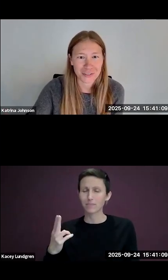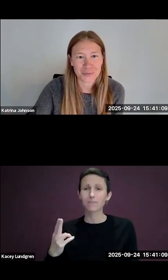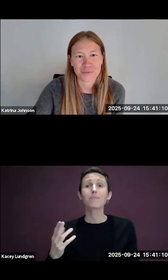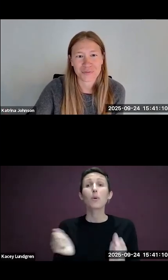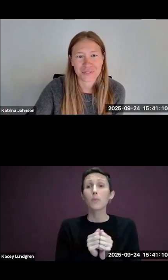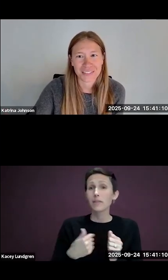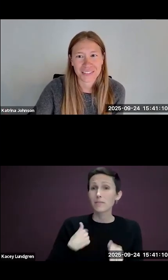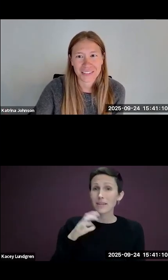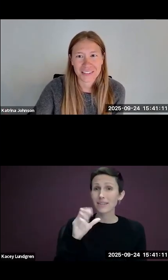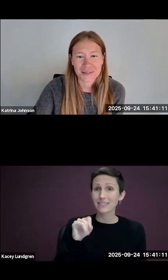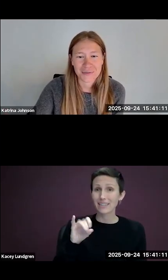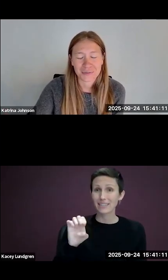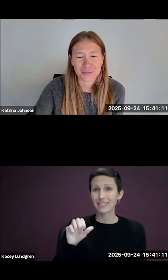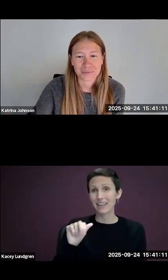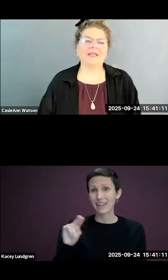introduce herself.